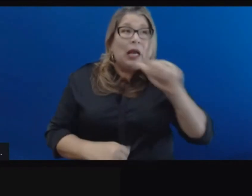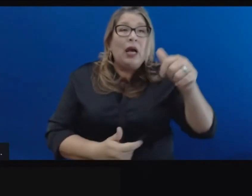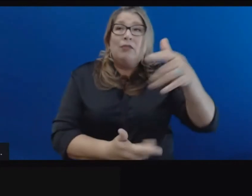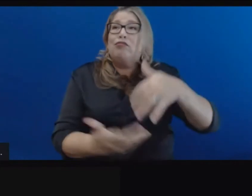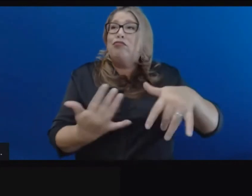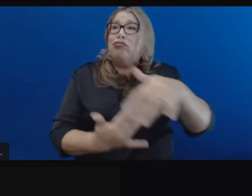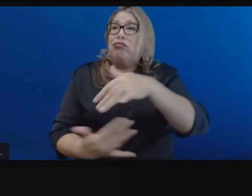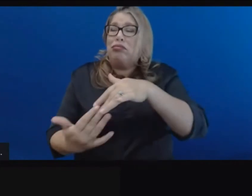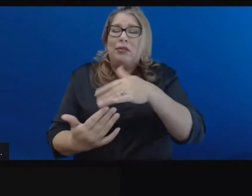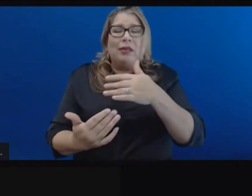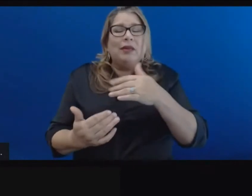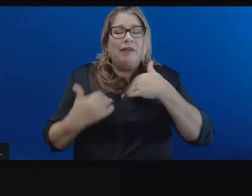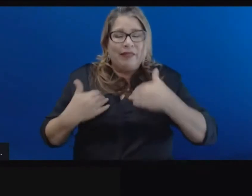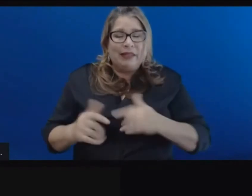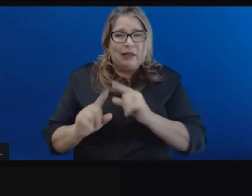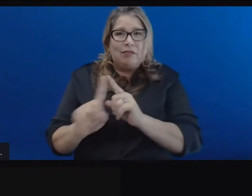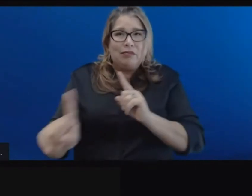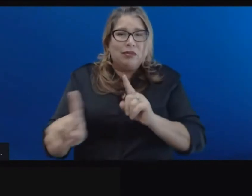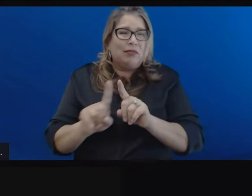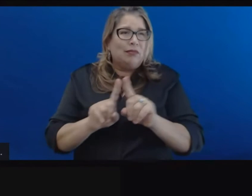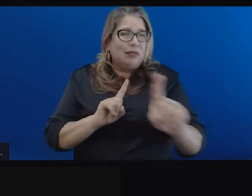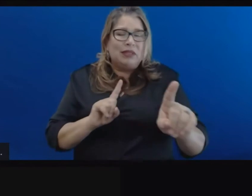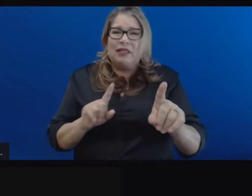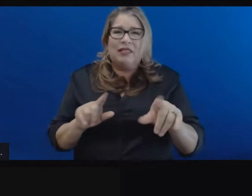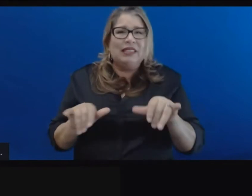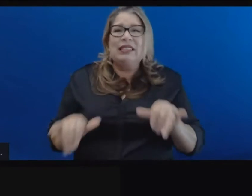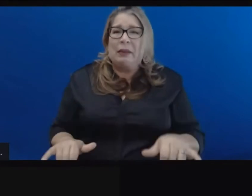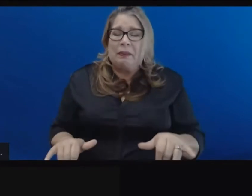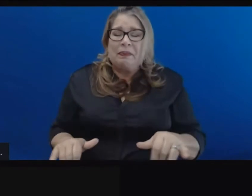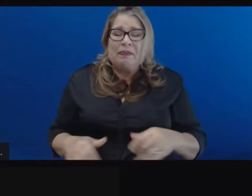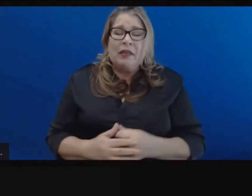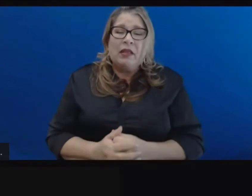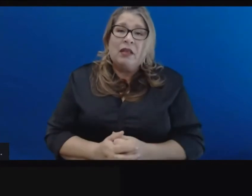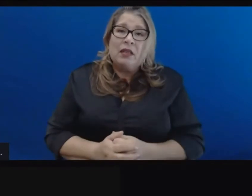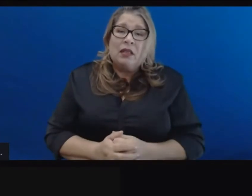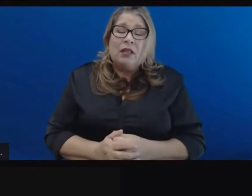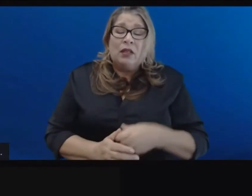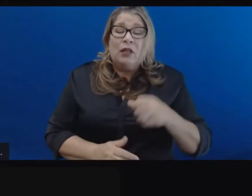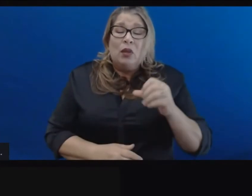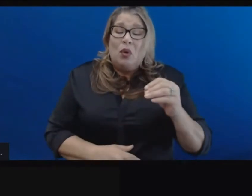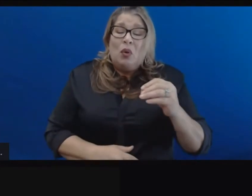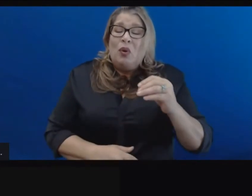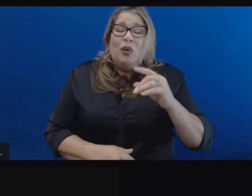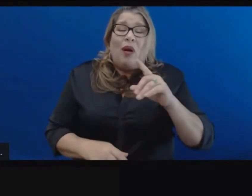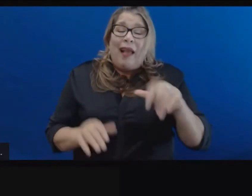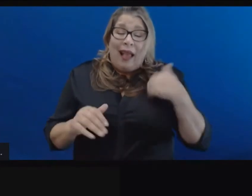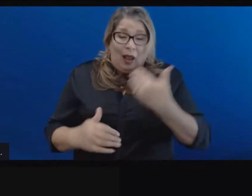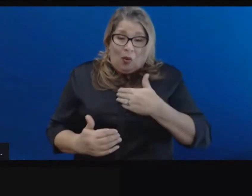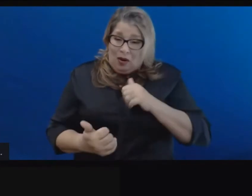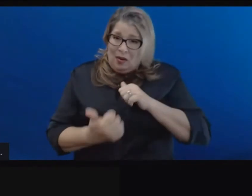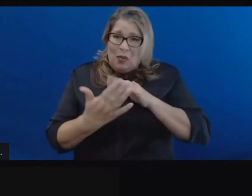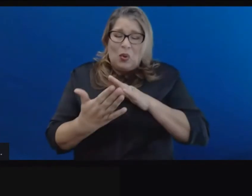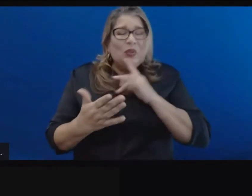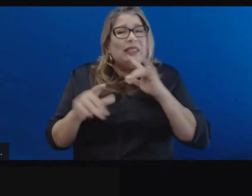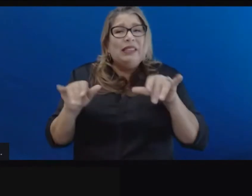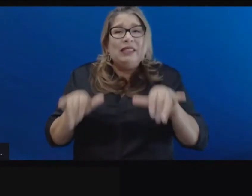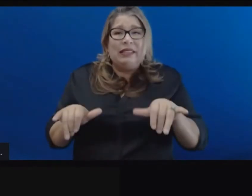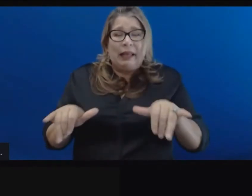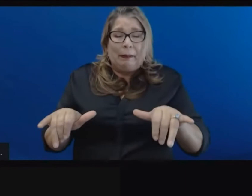same things. I just think that the rates of transmission are going to be significantly more challenging to contain if